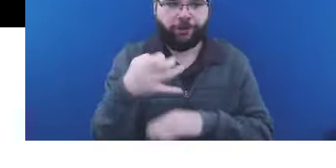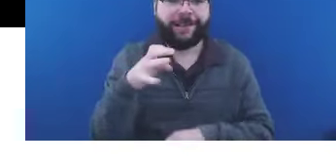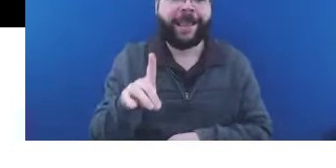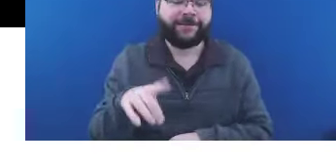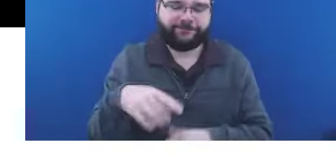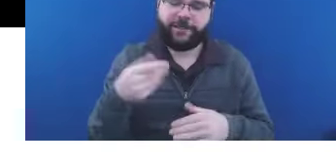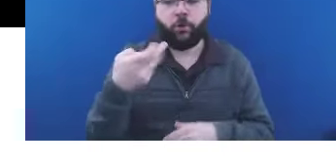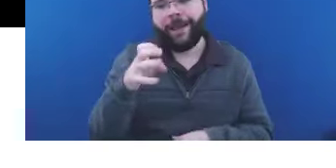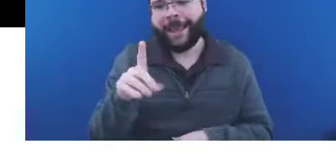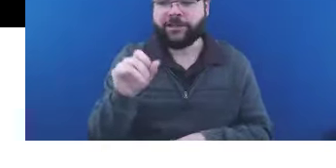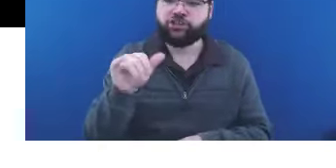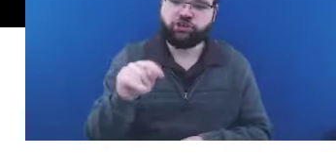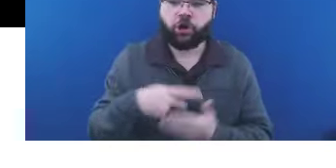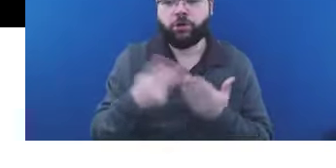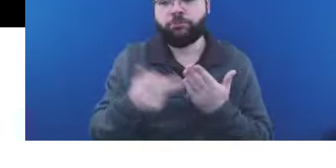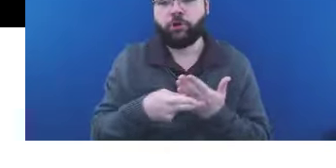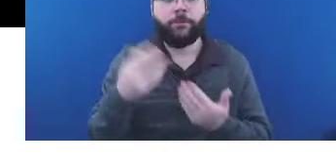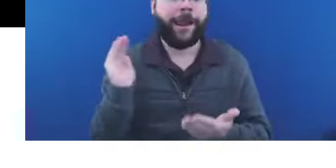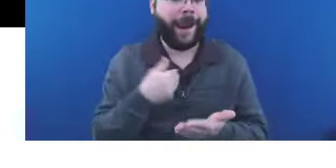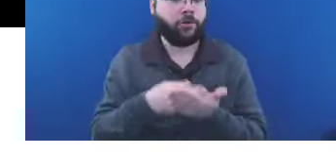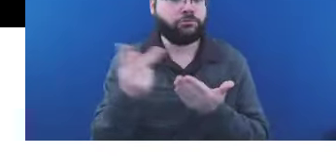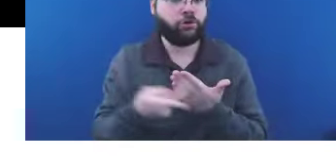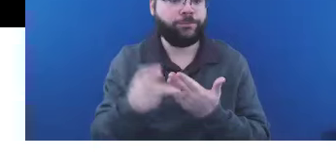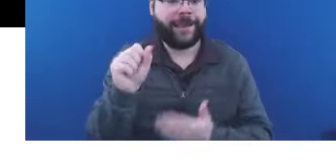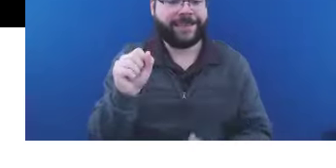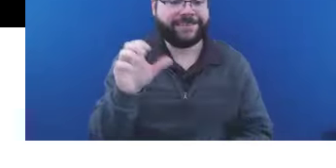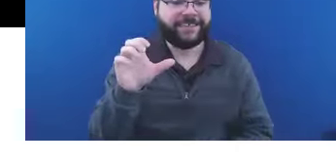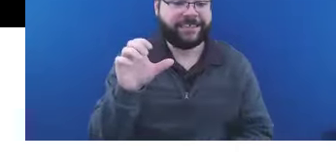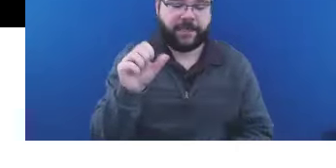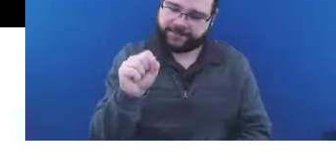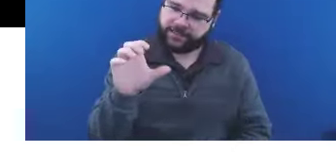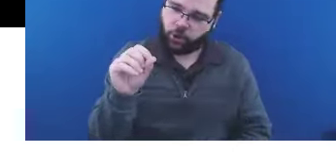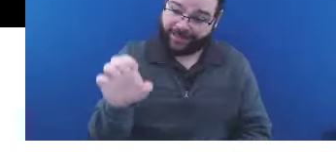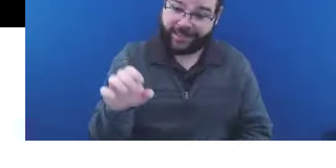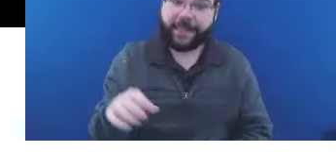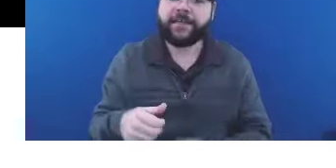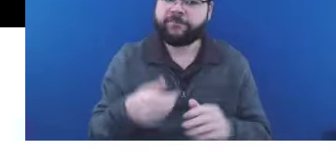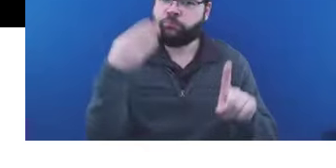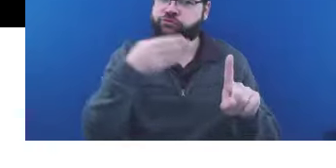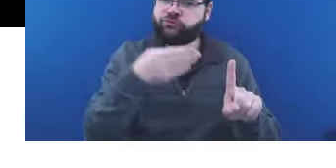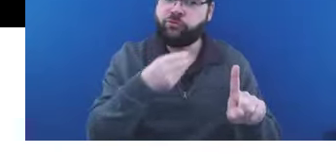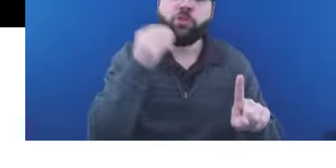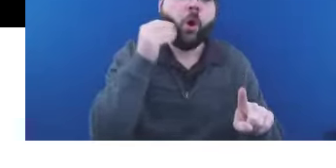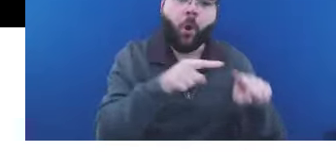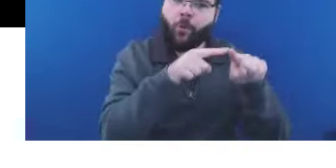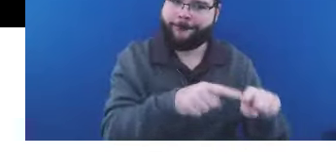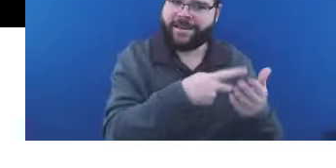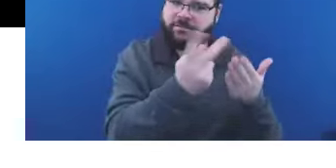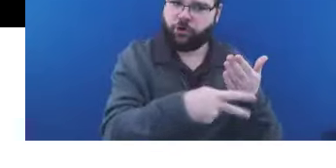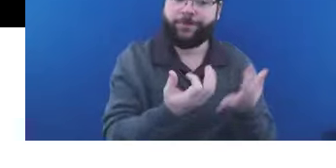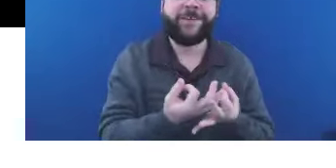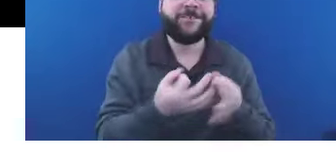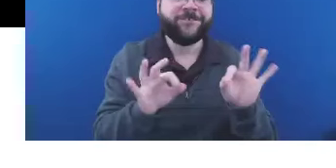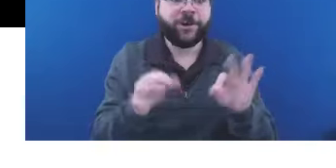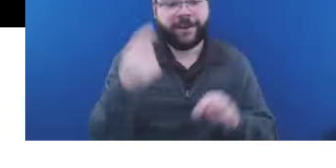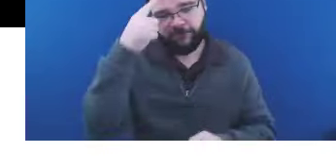program. Our program at SCOE is primarily home-based. These programs are free to families